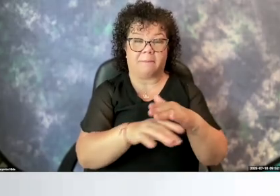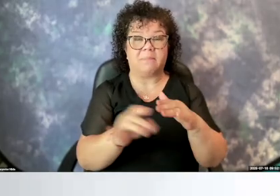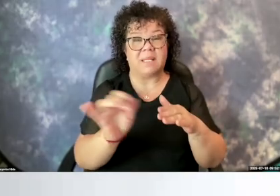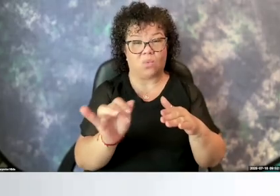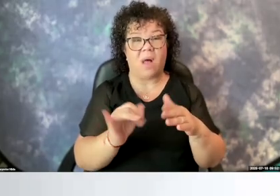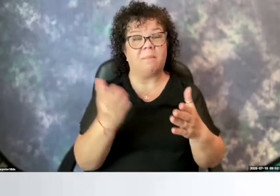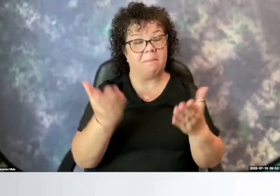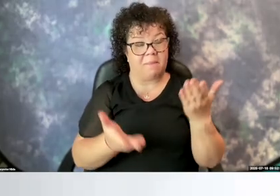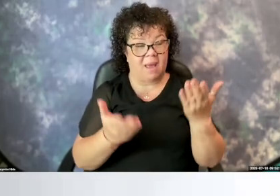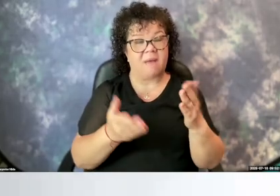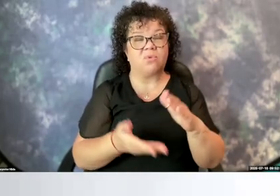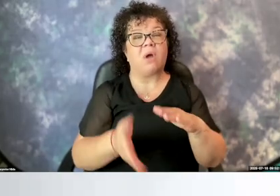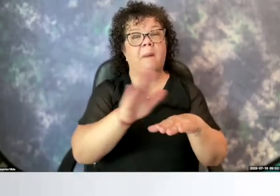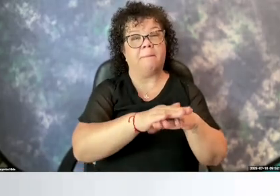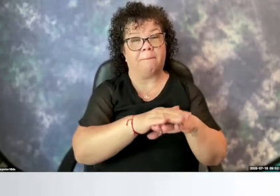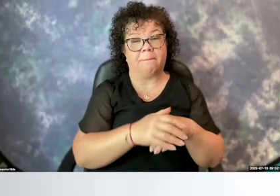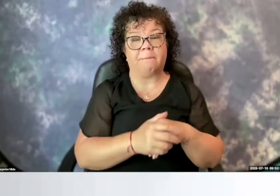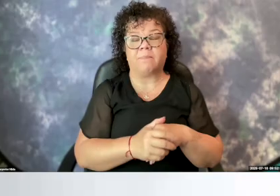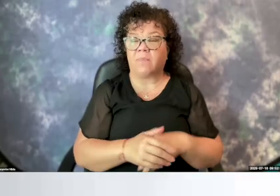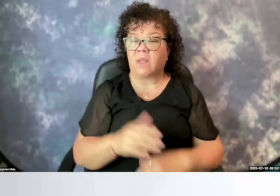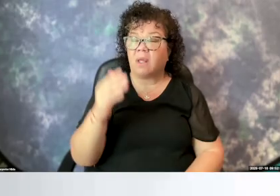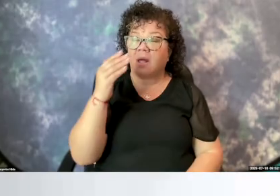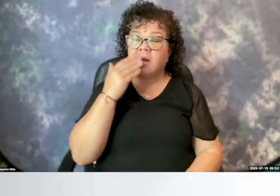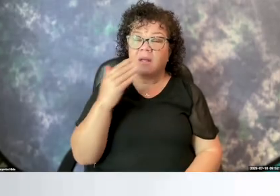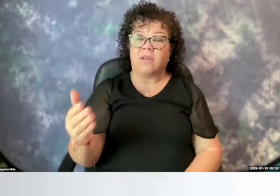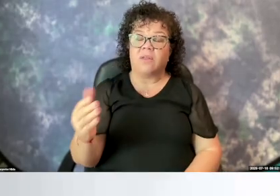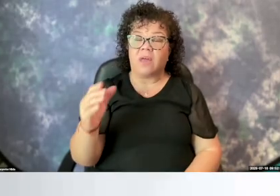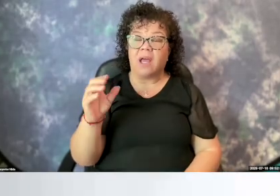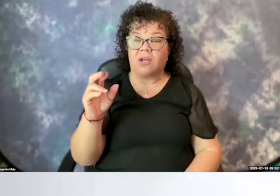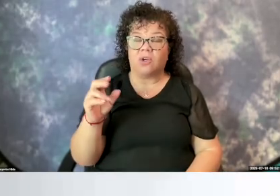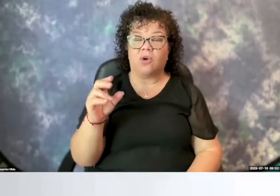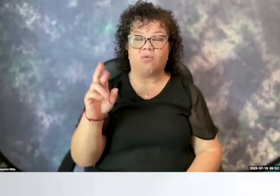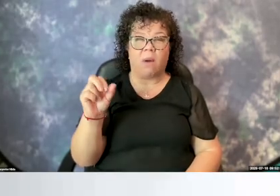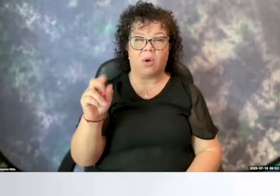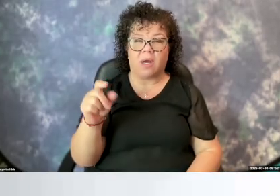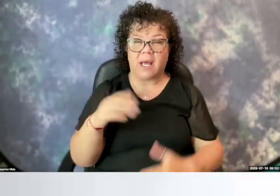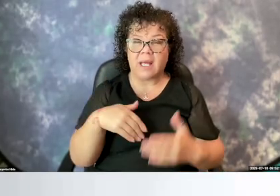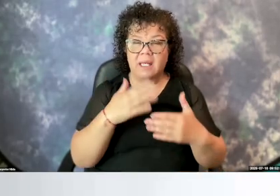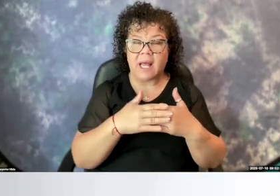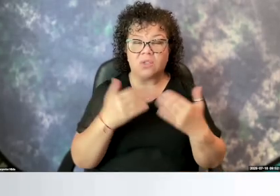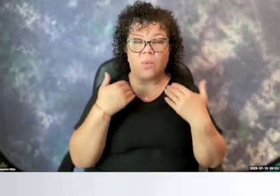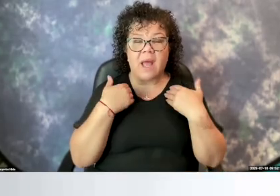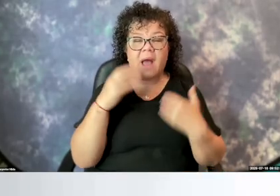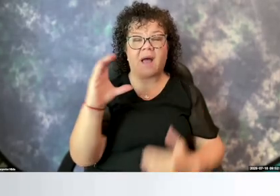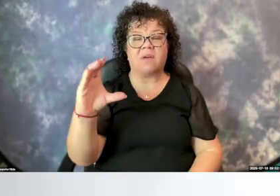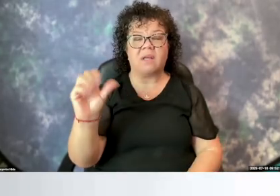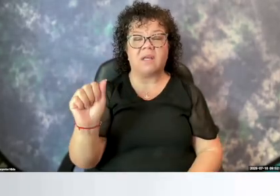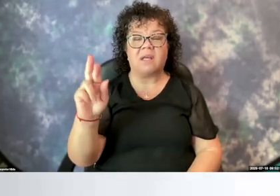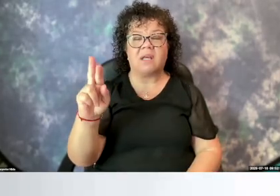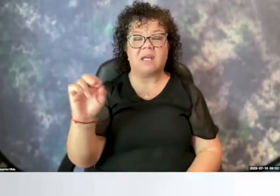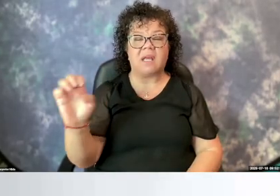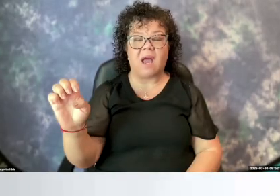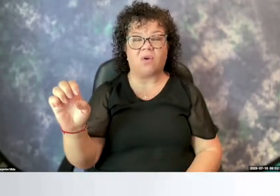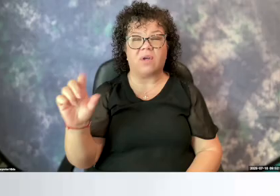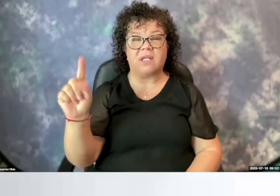Thanks, Tiffany and Olivia, and thank you for your comment and questions, Deanna. Okay, next in the queue, we have Carrie